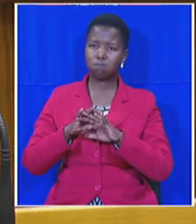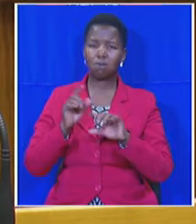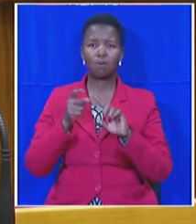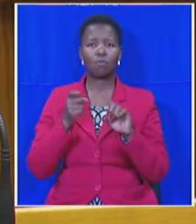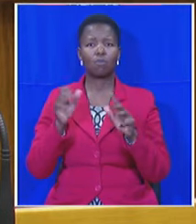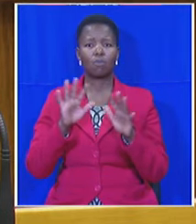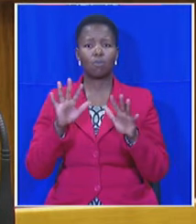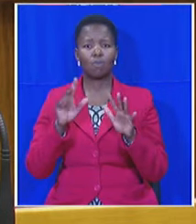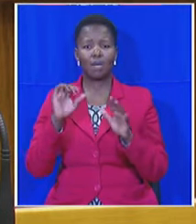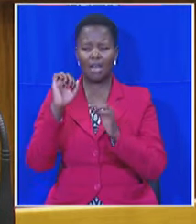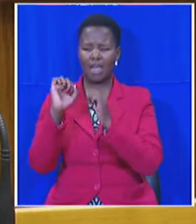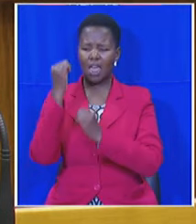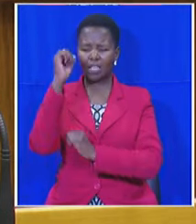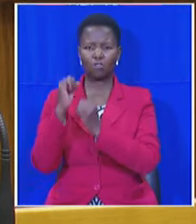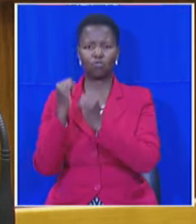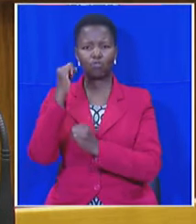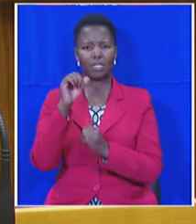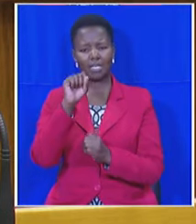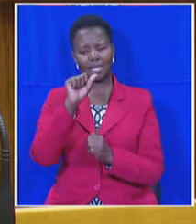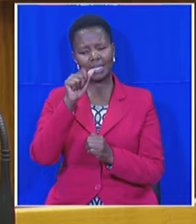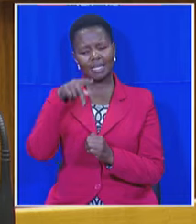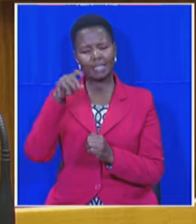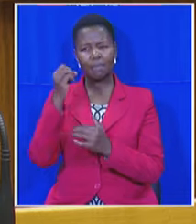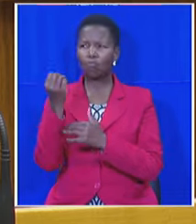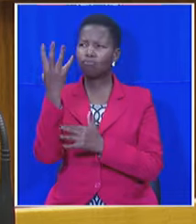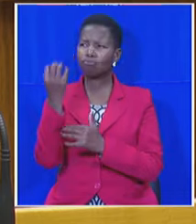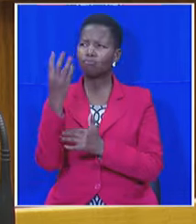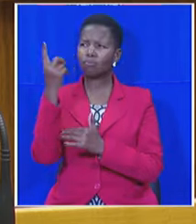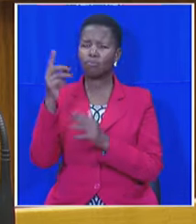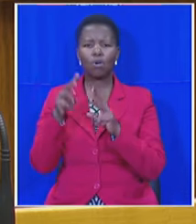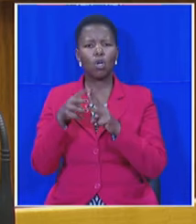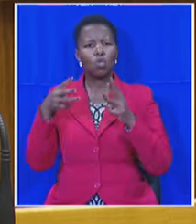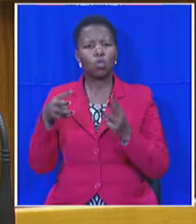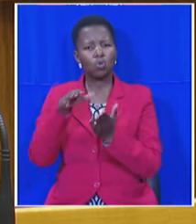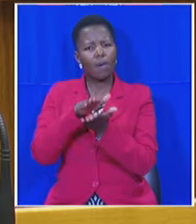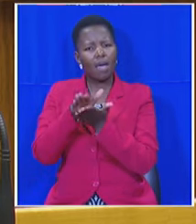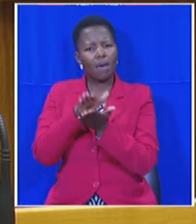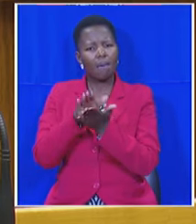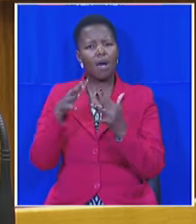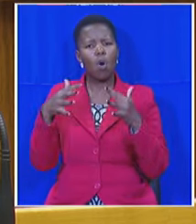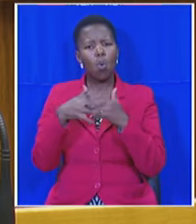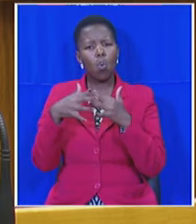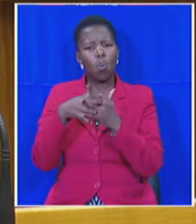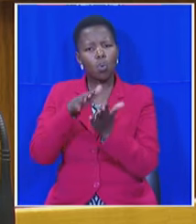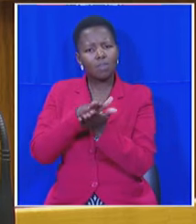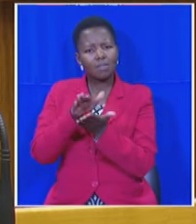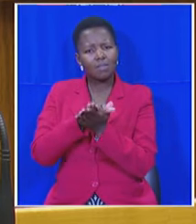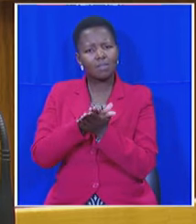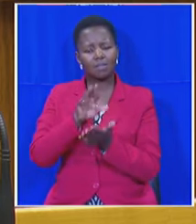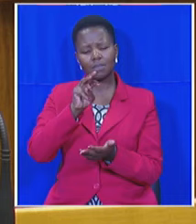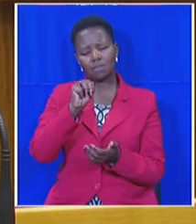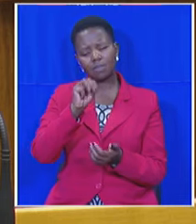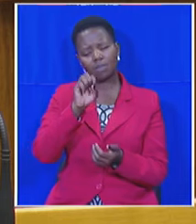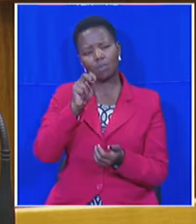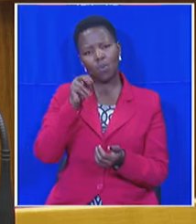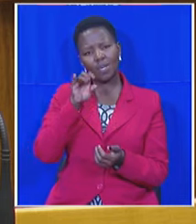conglomerates of engines, SAPI, Mondi, Sapraf, and it